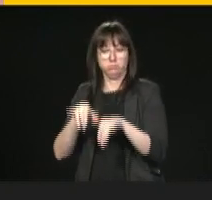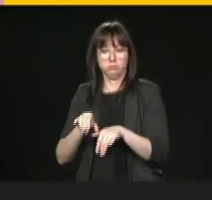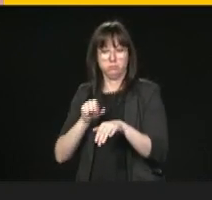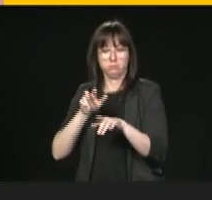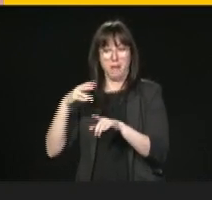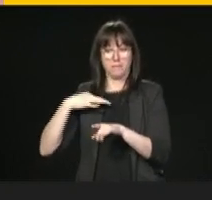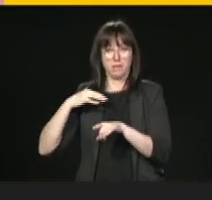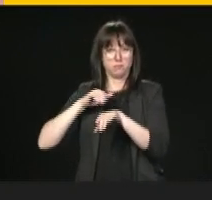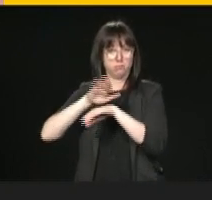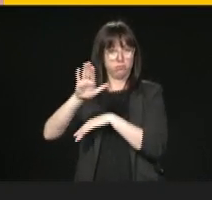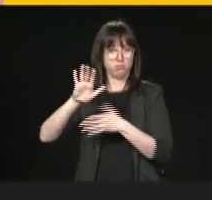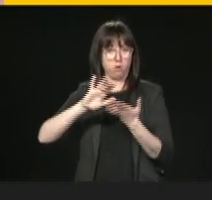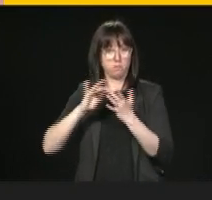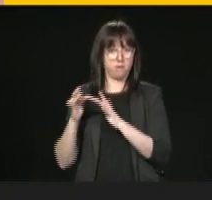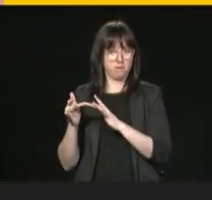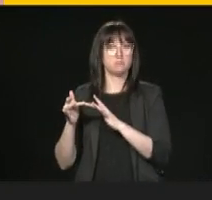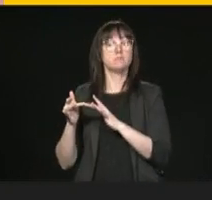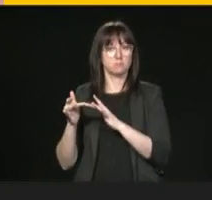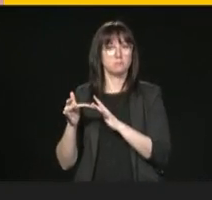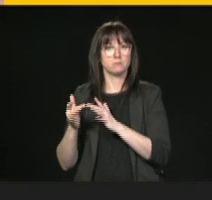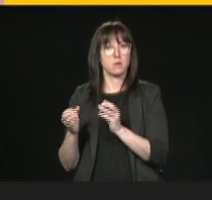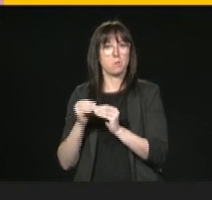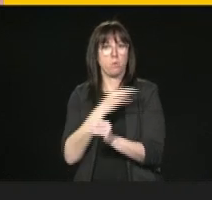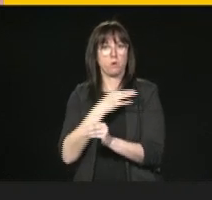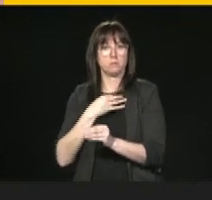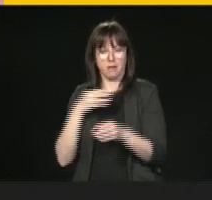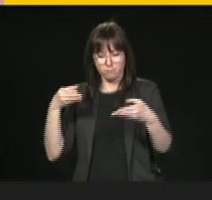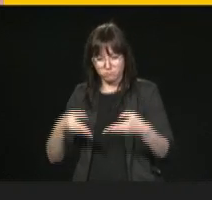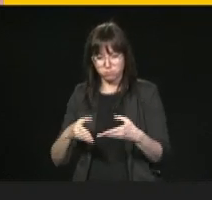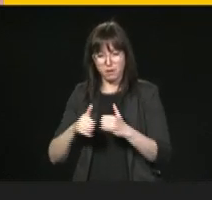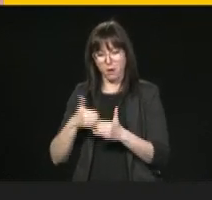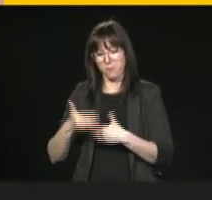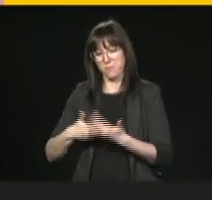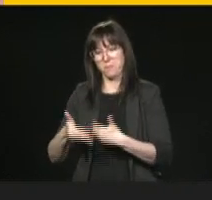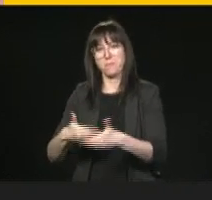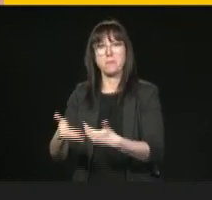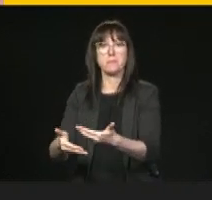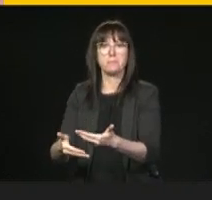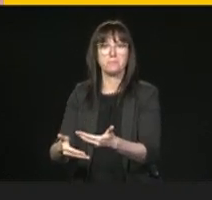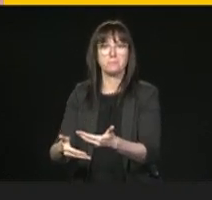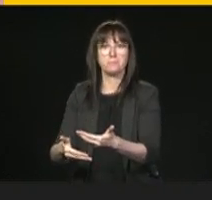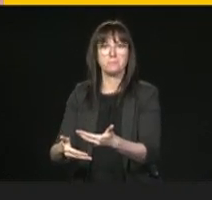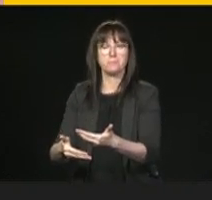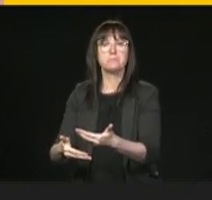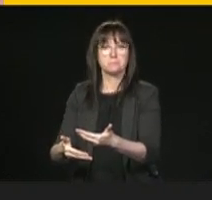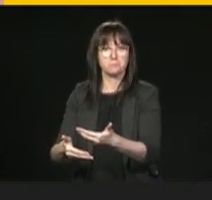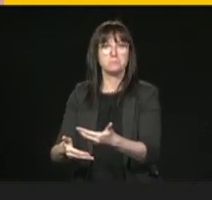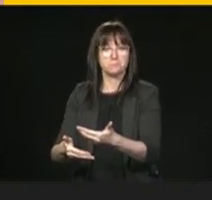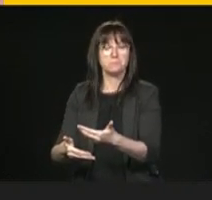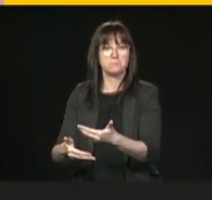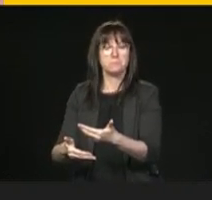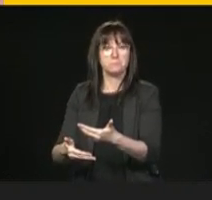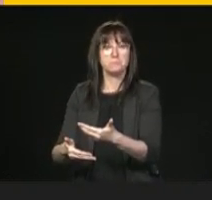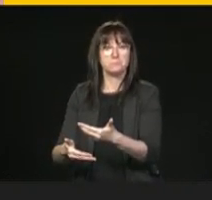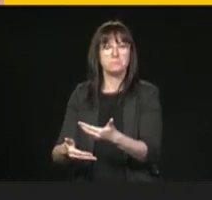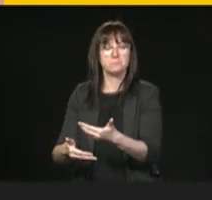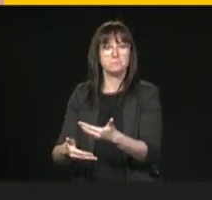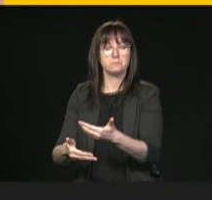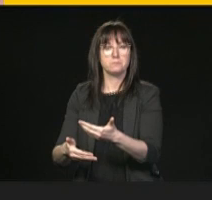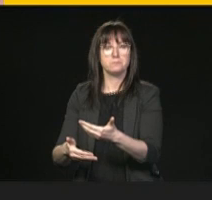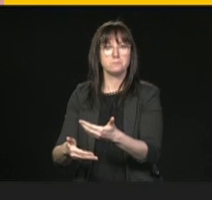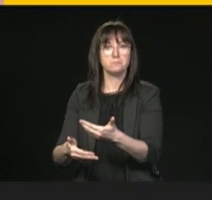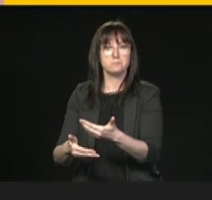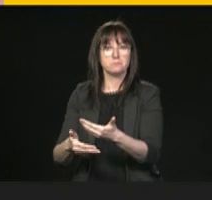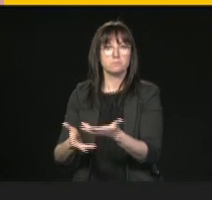they'll have more time now to process requests because they won't be doing it in